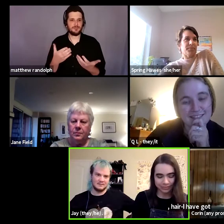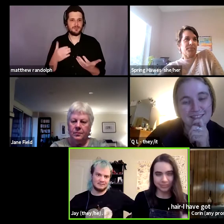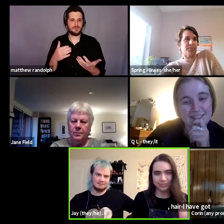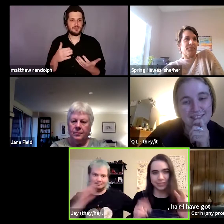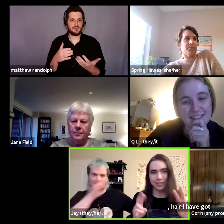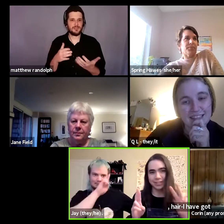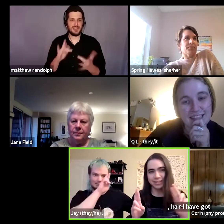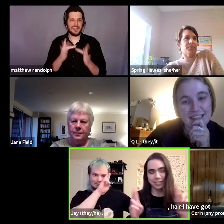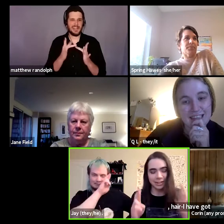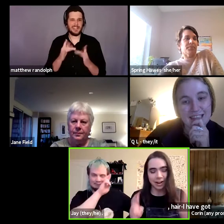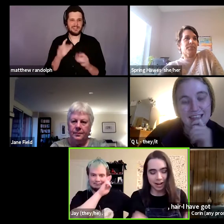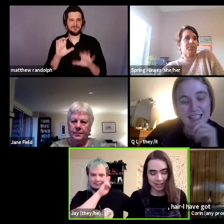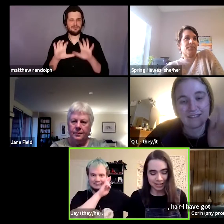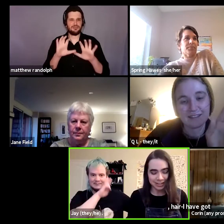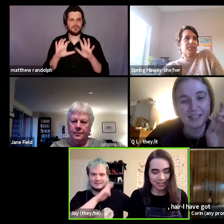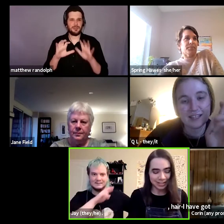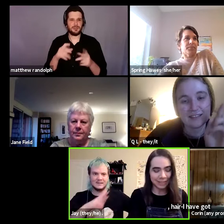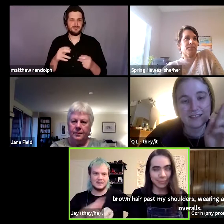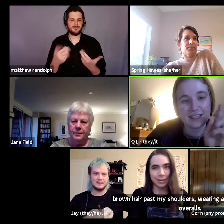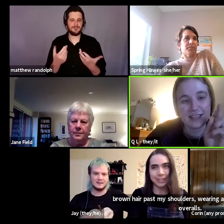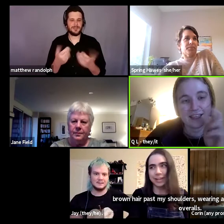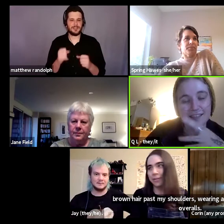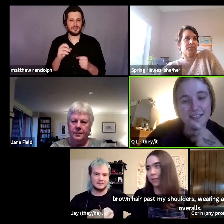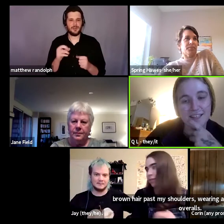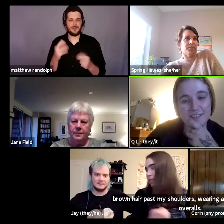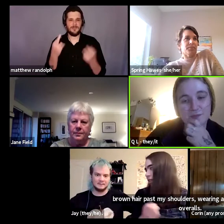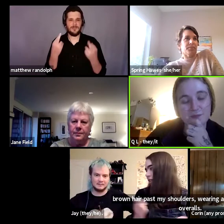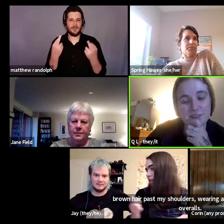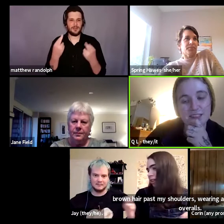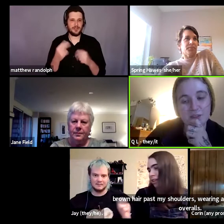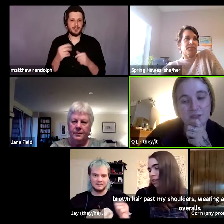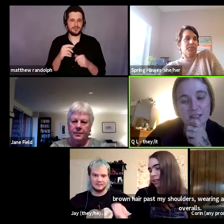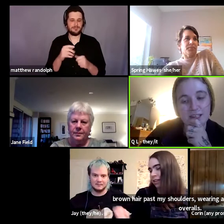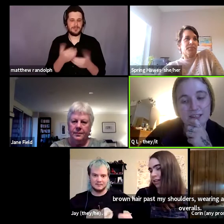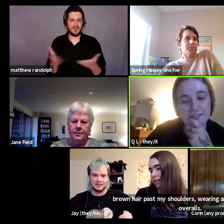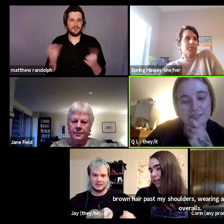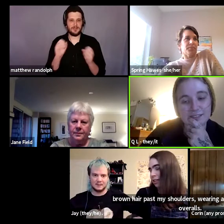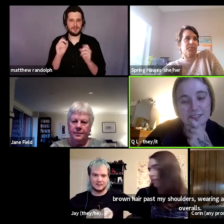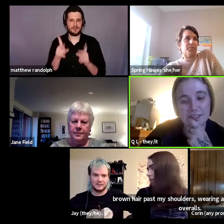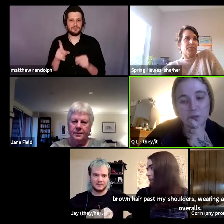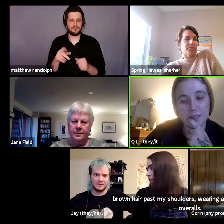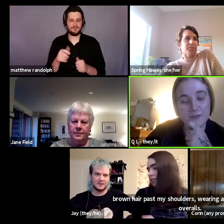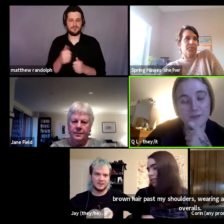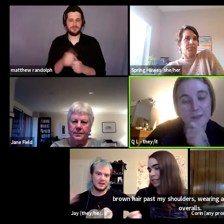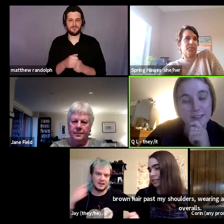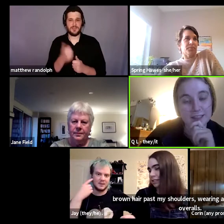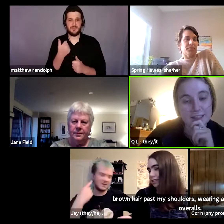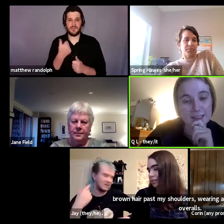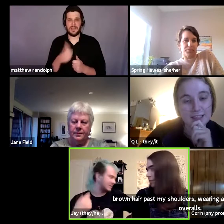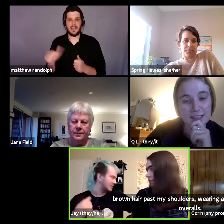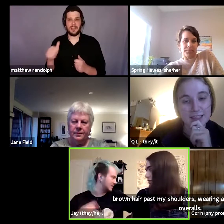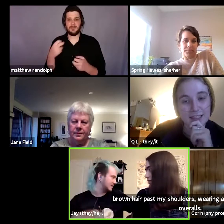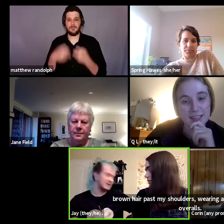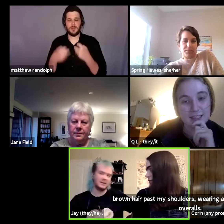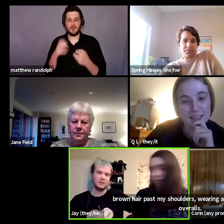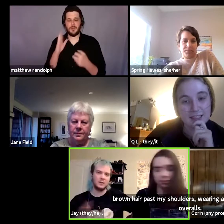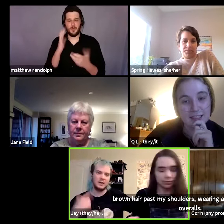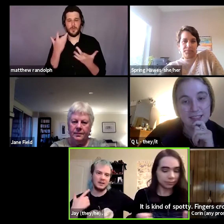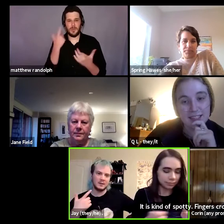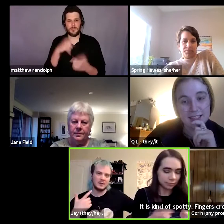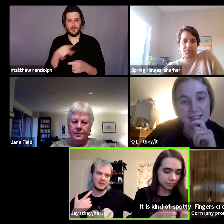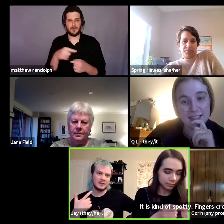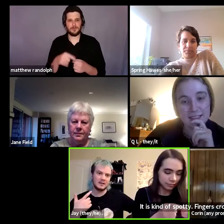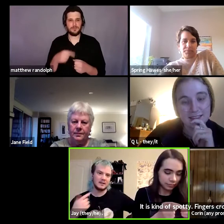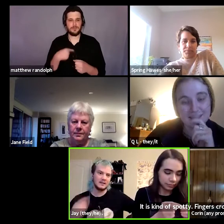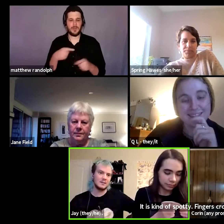so fingers crossed. If there's any delay, it's okay. I'll wait for y'all. I'm also a